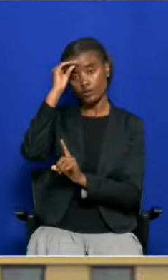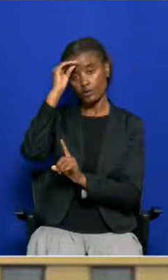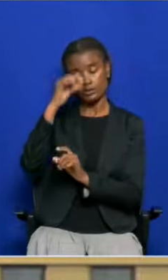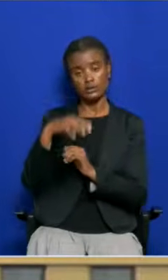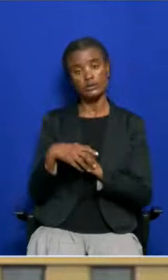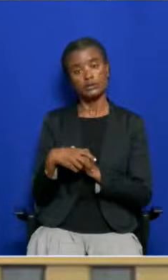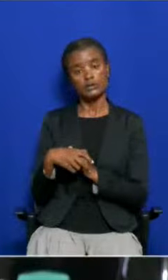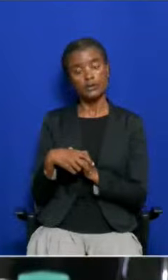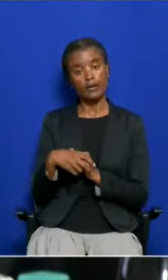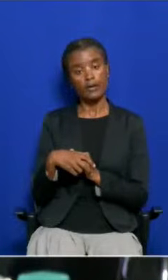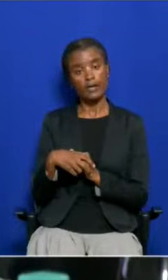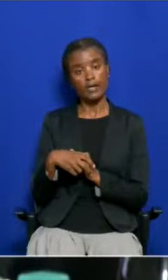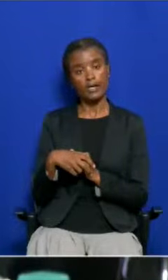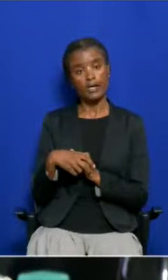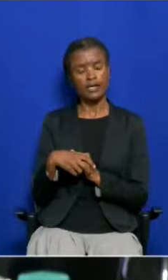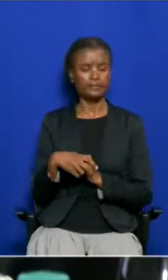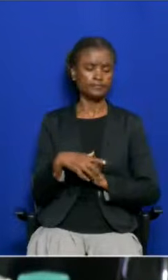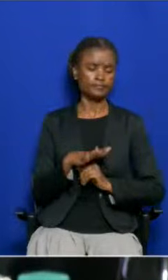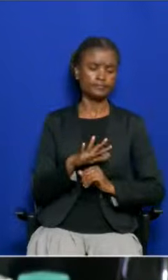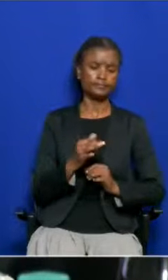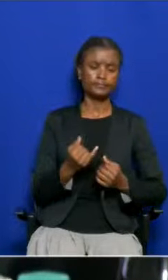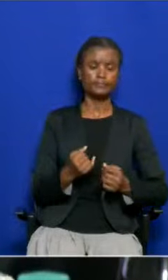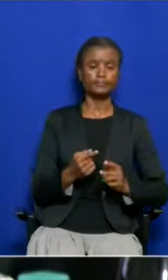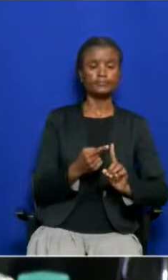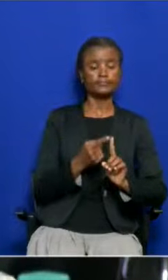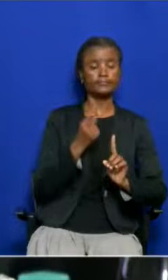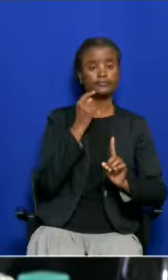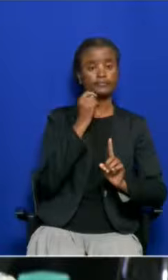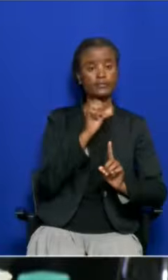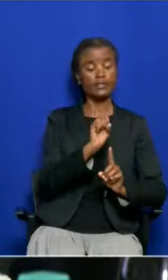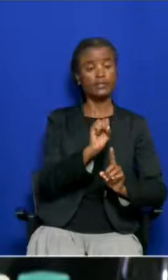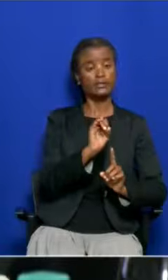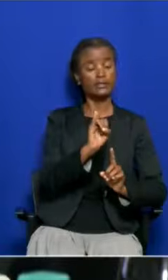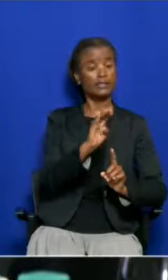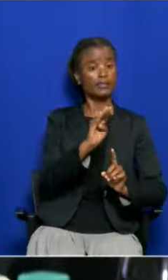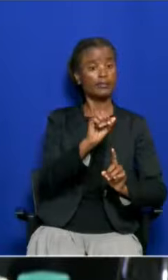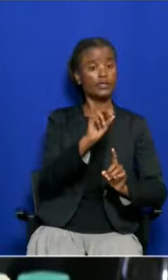And was Mr. Sibanyoni the president of Santaco at the time?